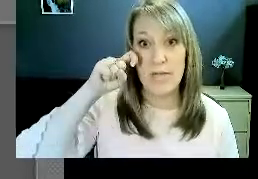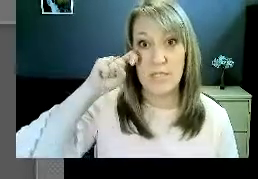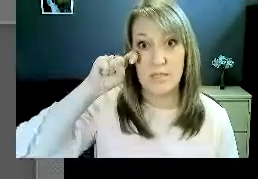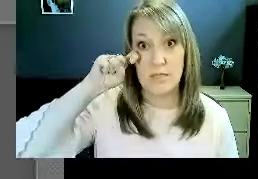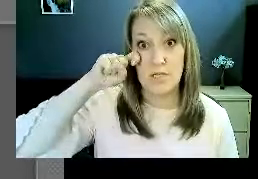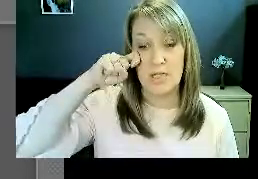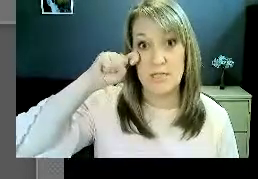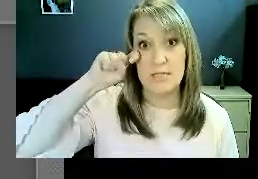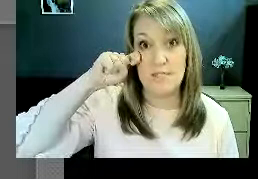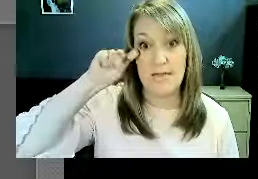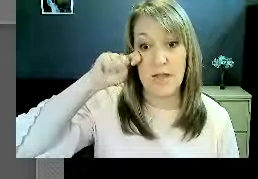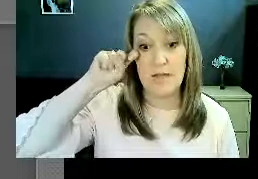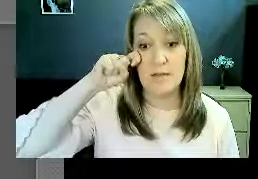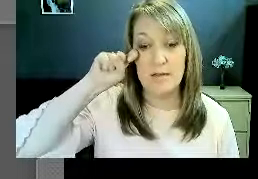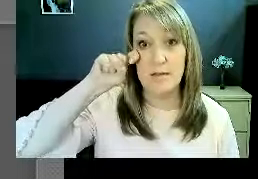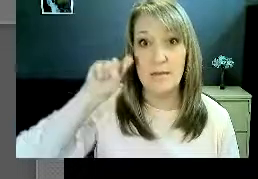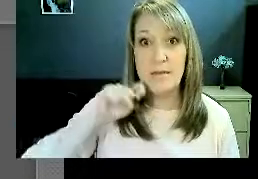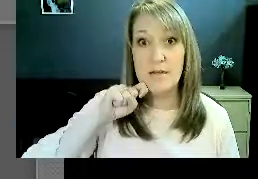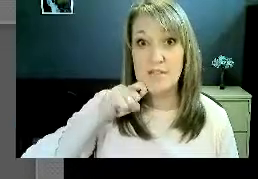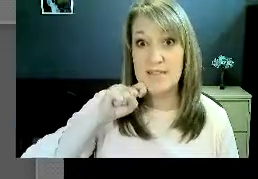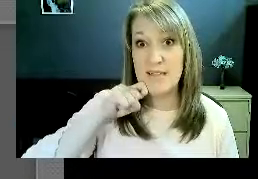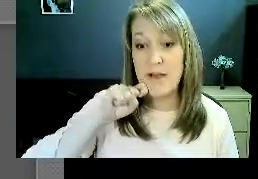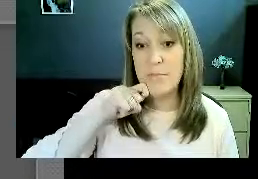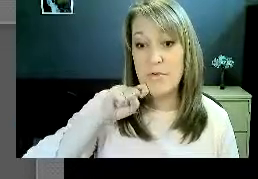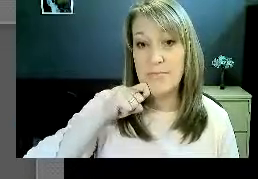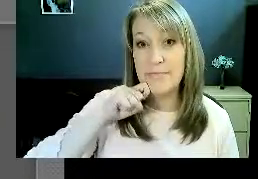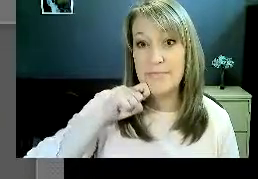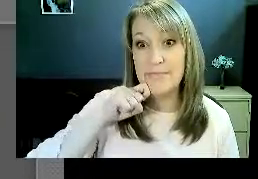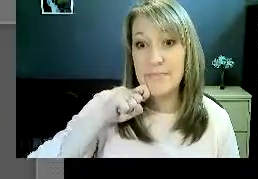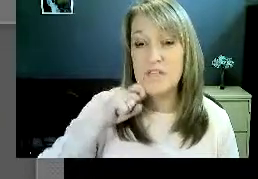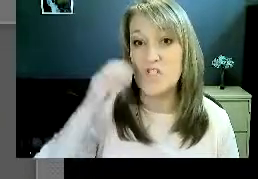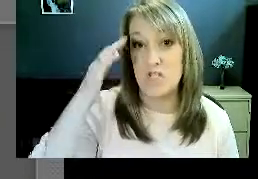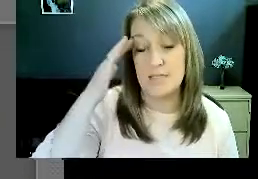but the location is going to change. Here's the sign for onion, and here's the sign for apple.